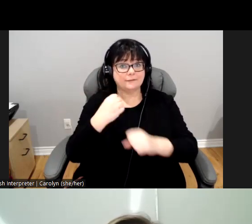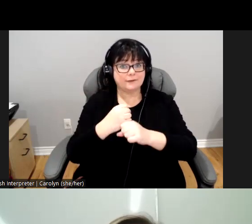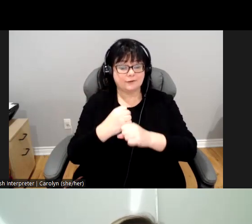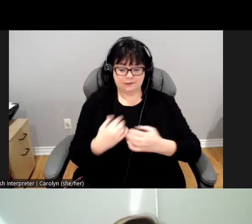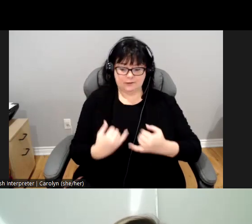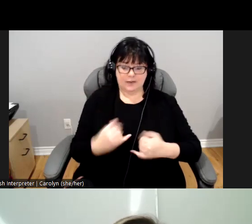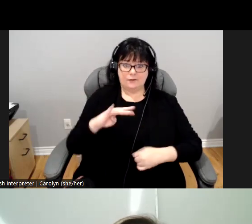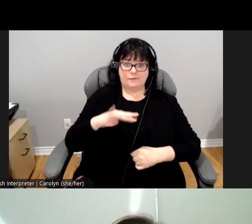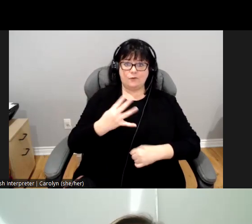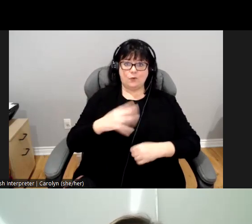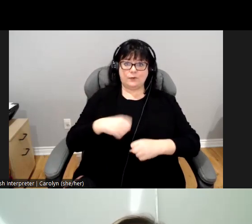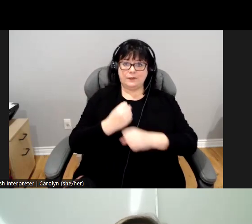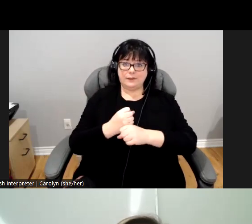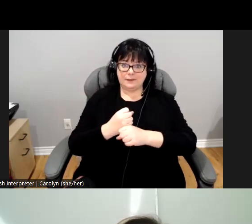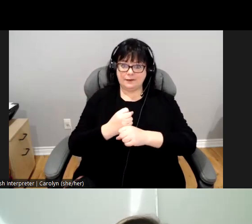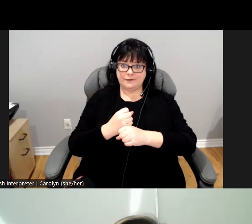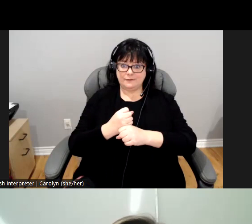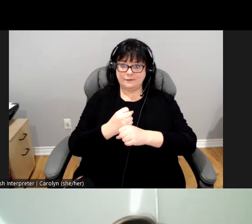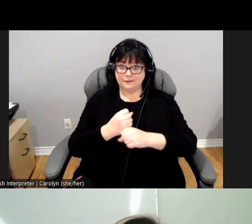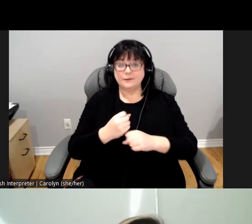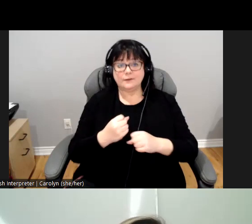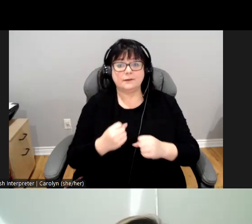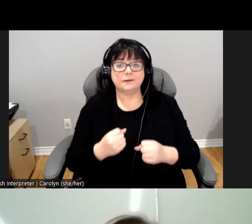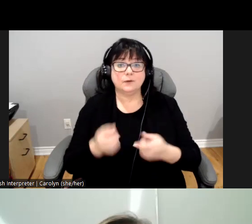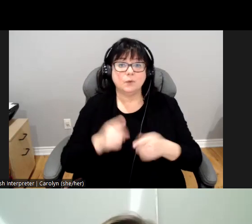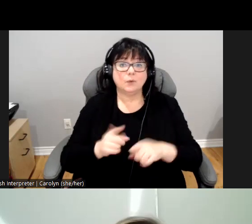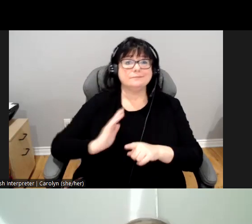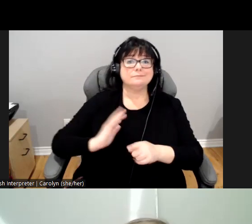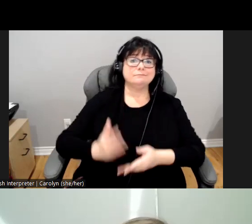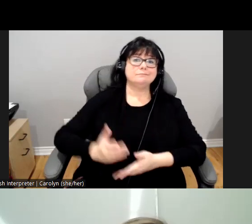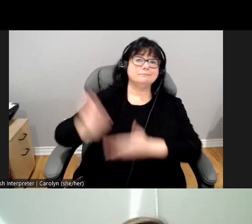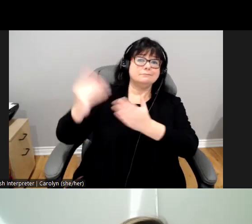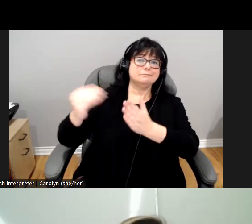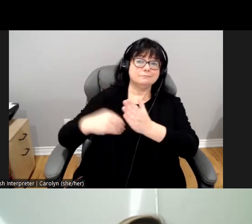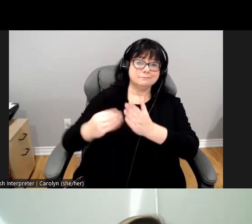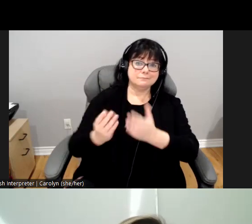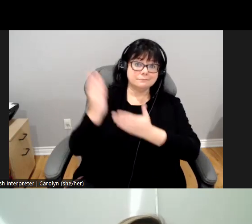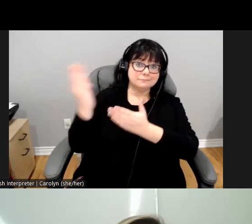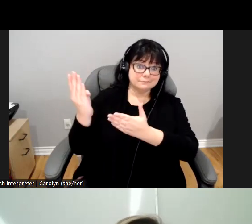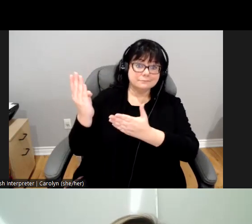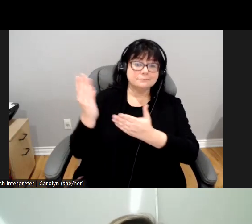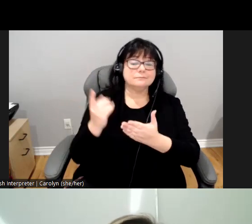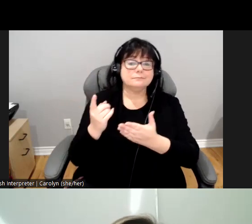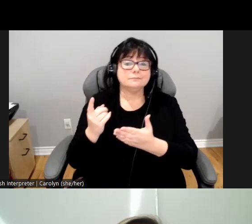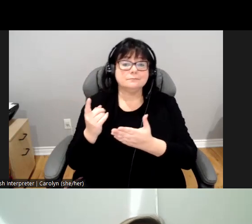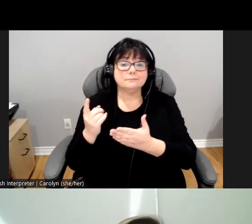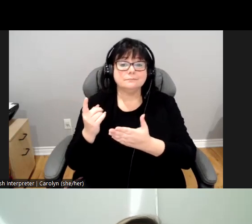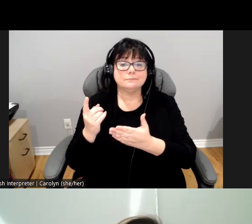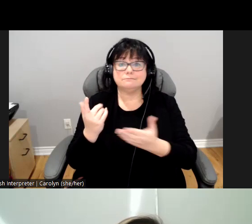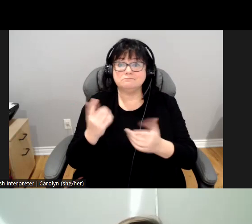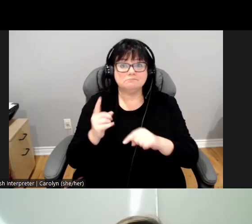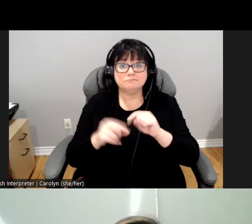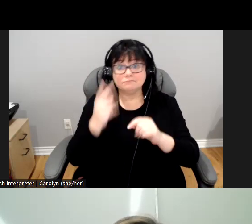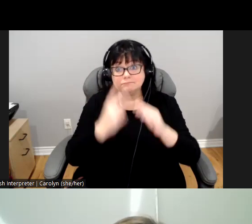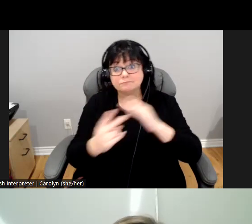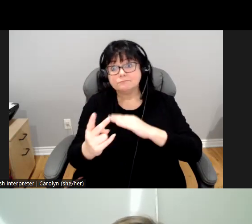now. So that means when those proposals were put in 5 years ago, they didn't necessarily anticipate